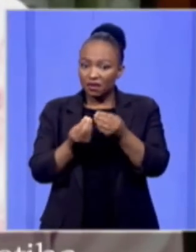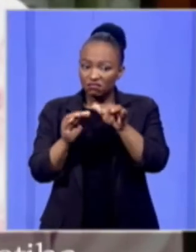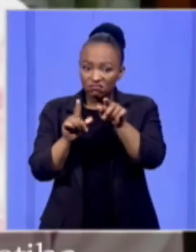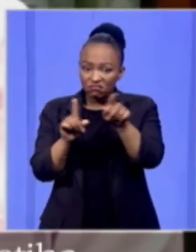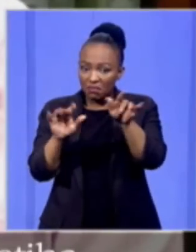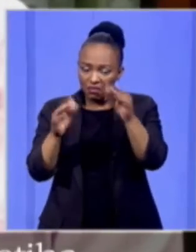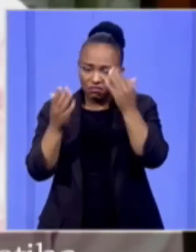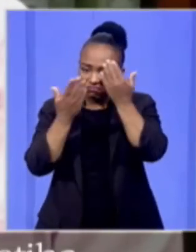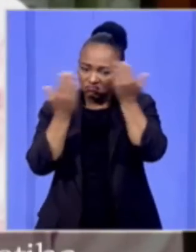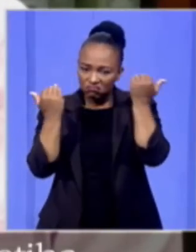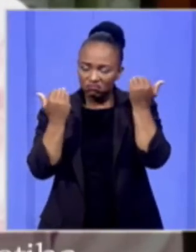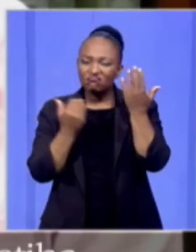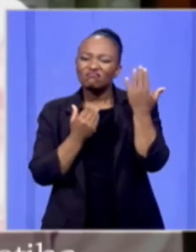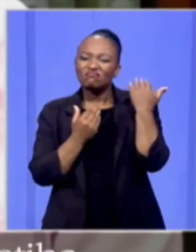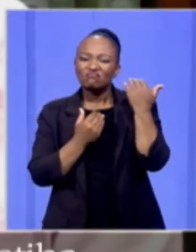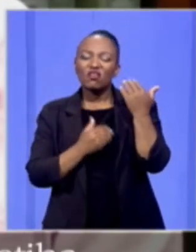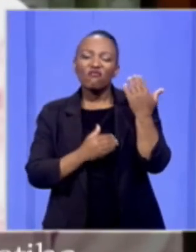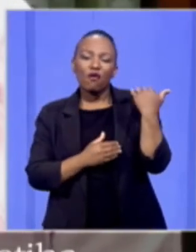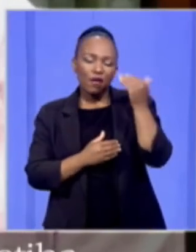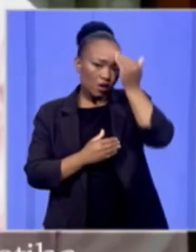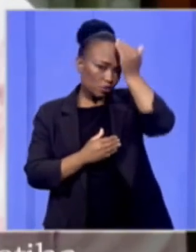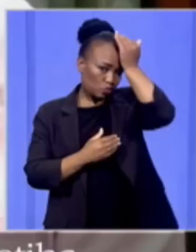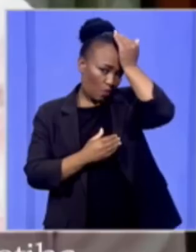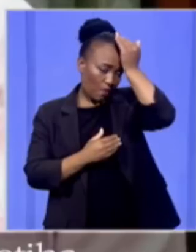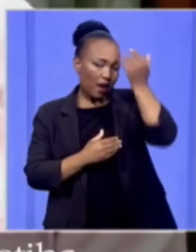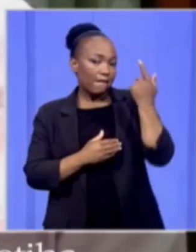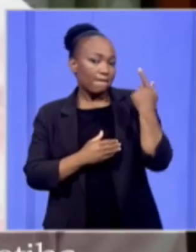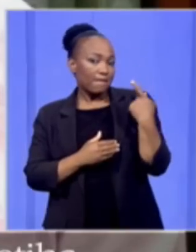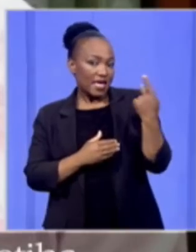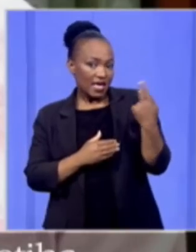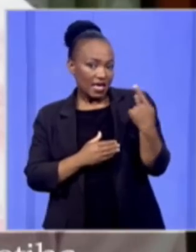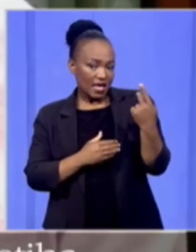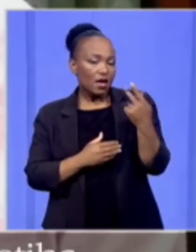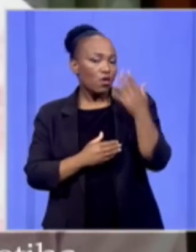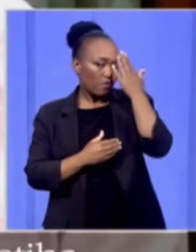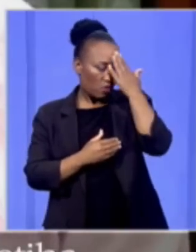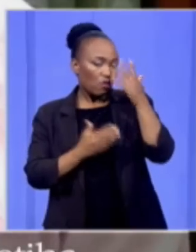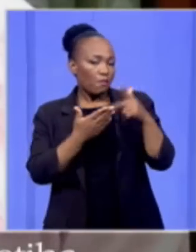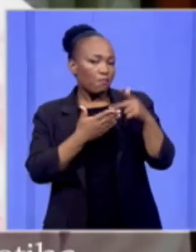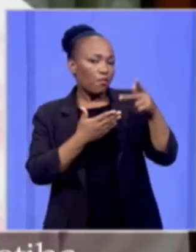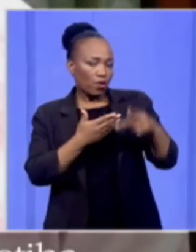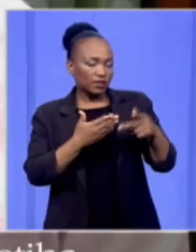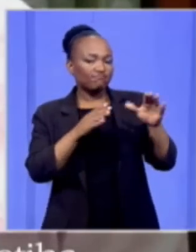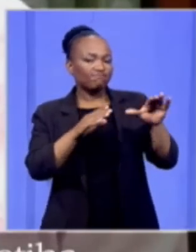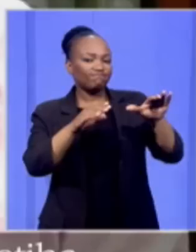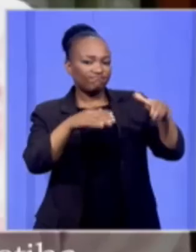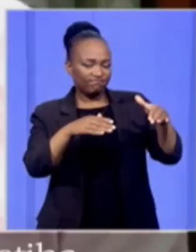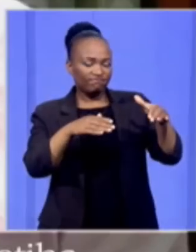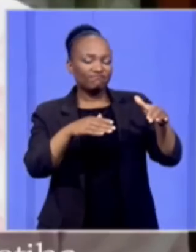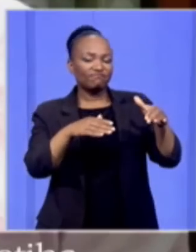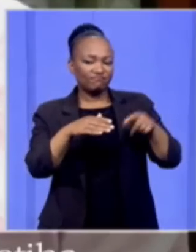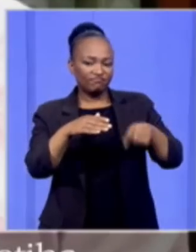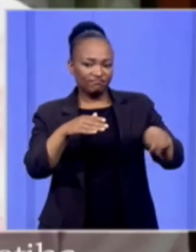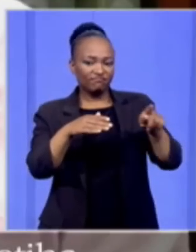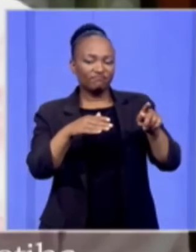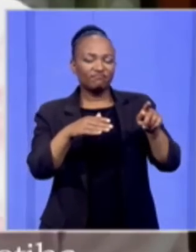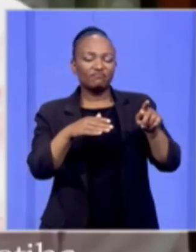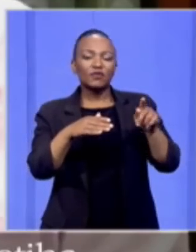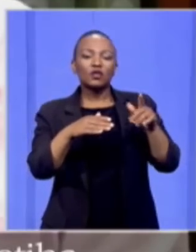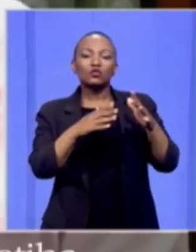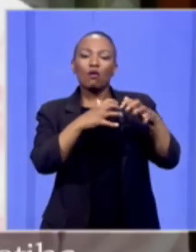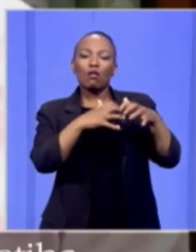when former President Zuma and I were the only people who knew about this project of the